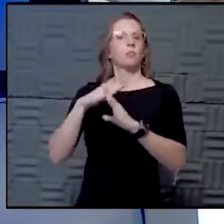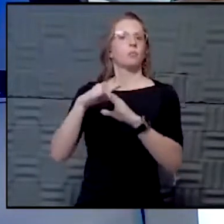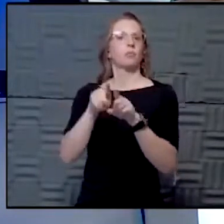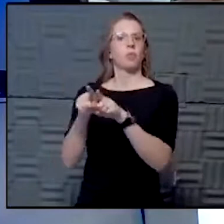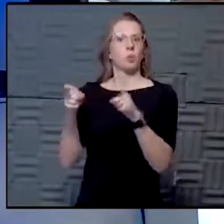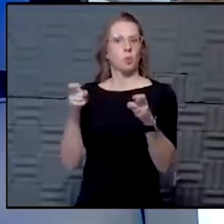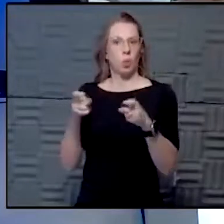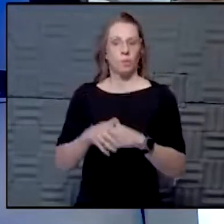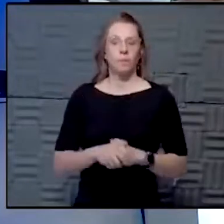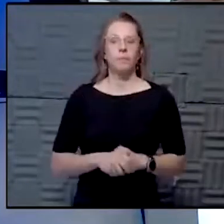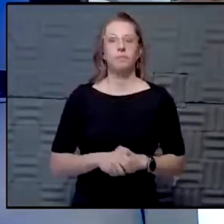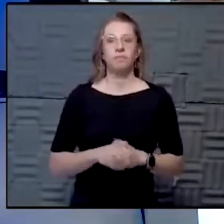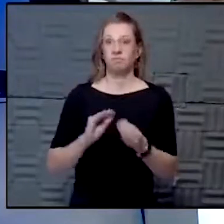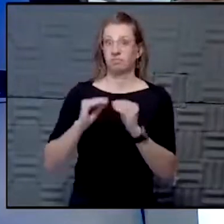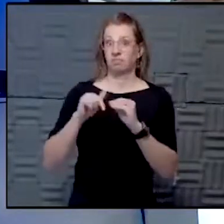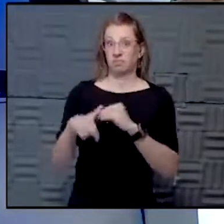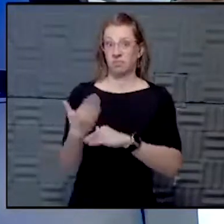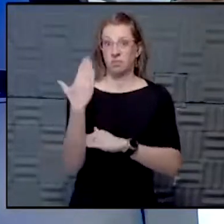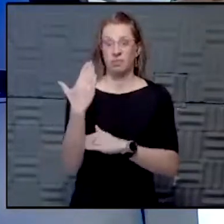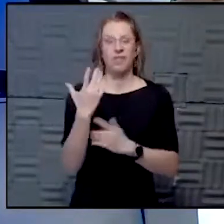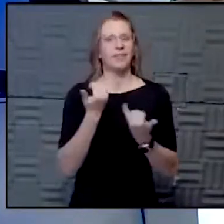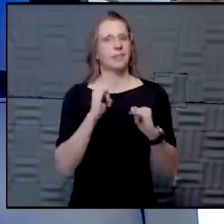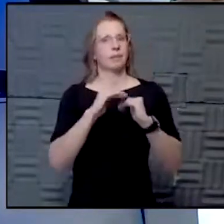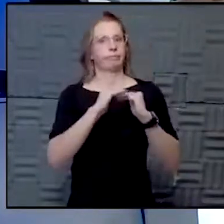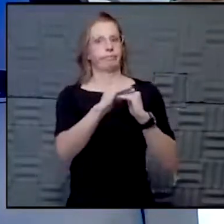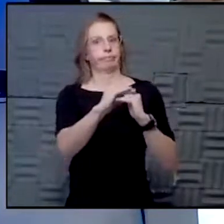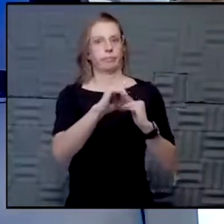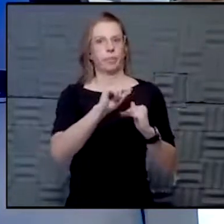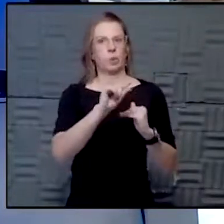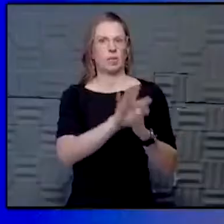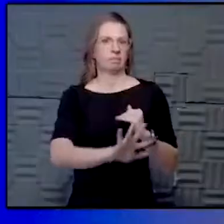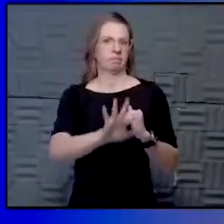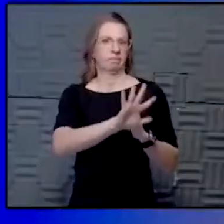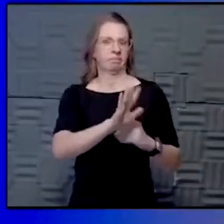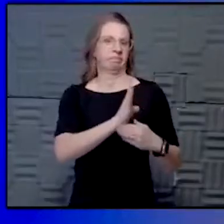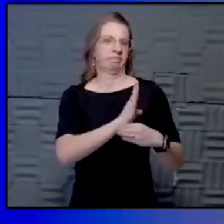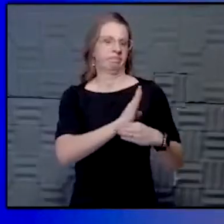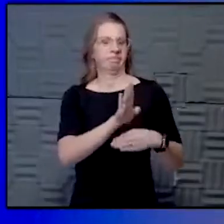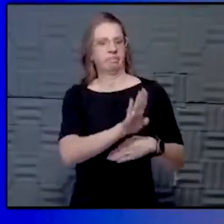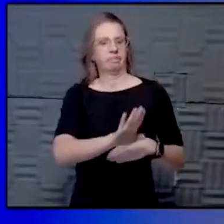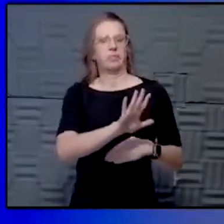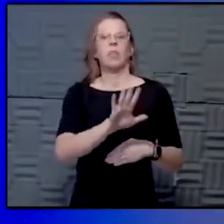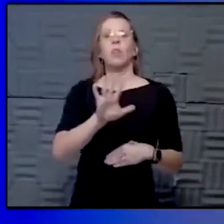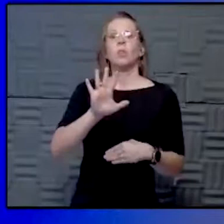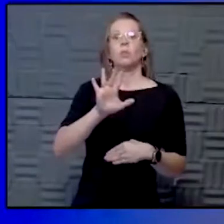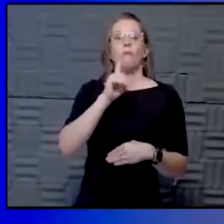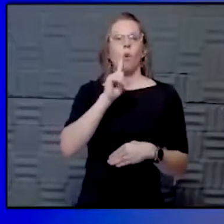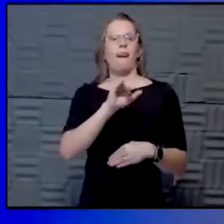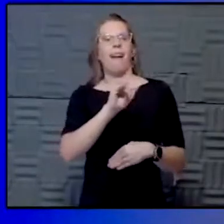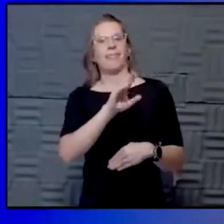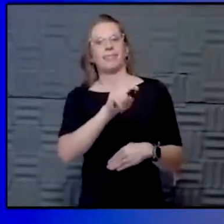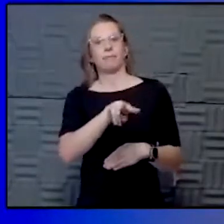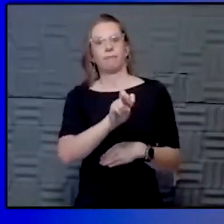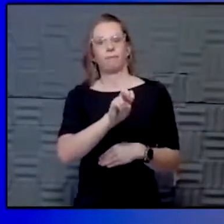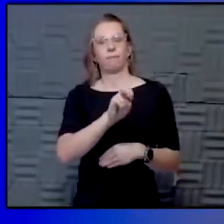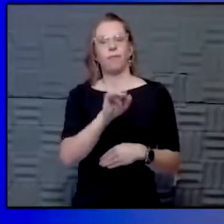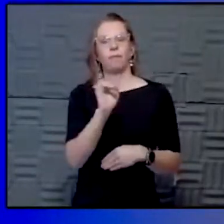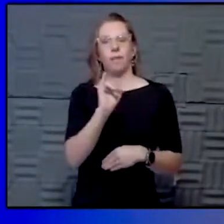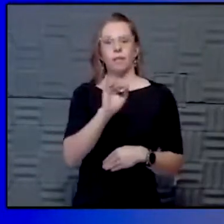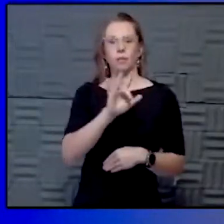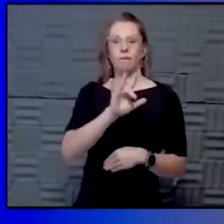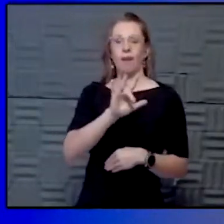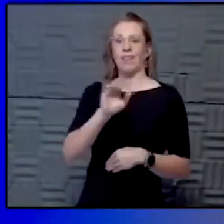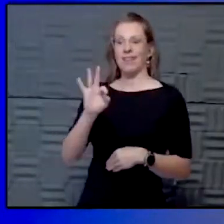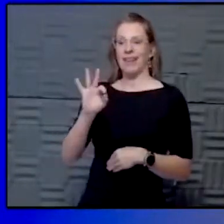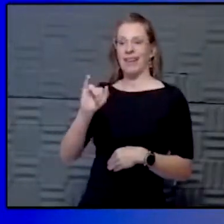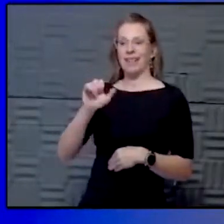look this morning? Yeah, I mean, we're still on that plateau in the mid-20s for active infections. We have 25 active infections with 9 in the